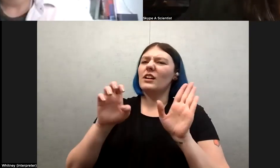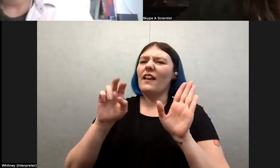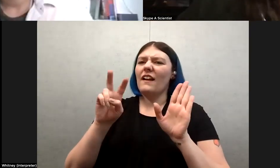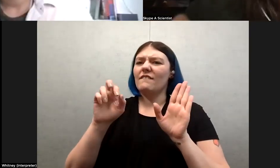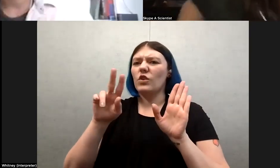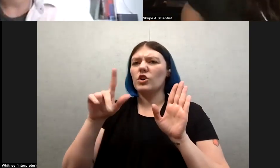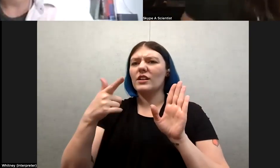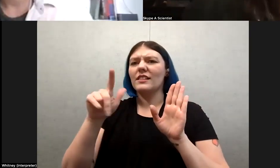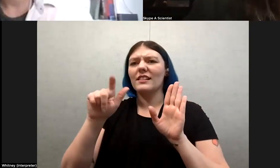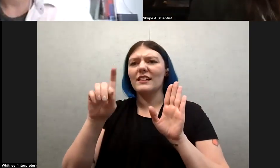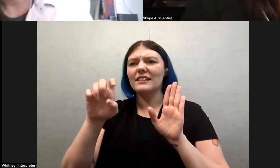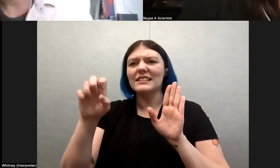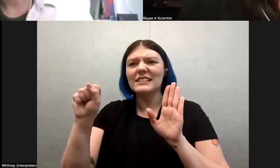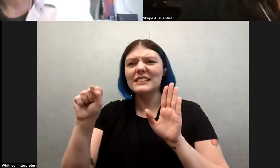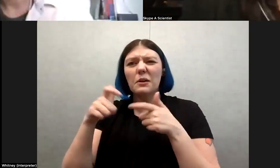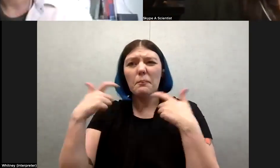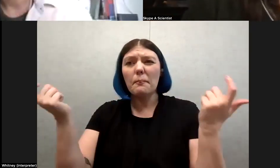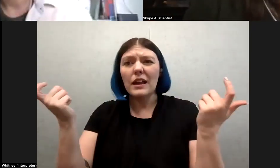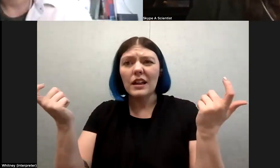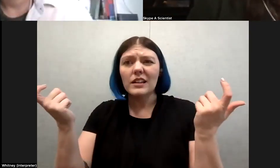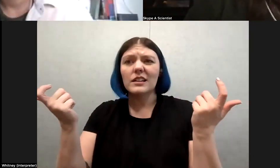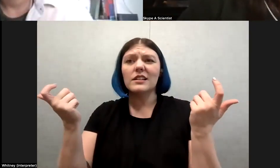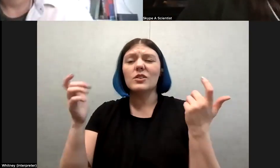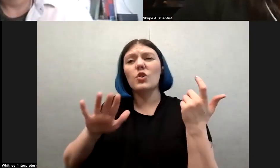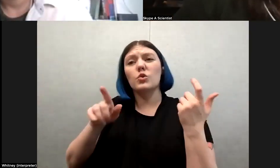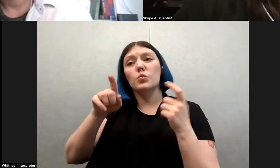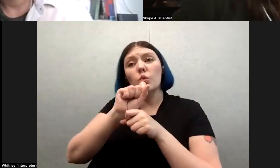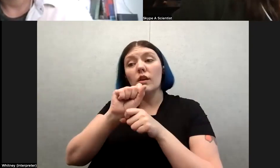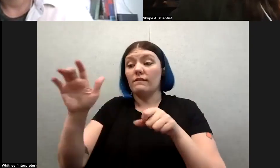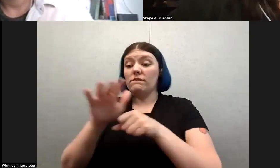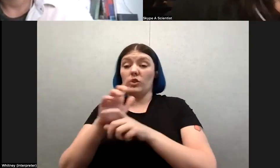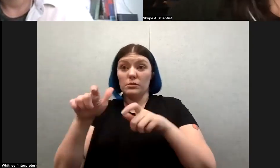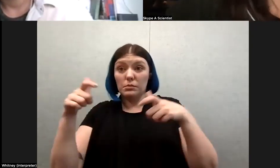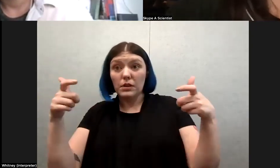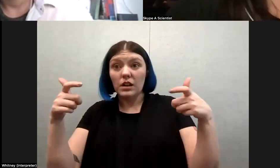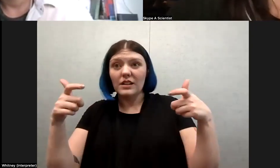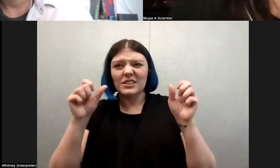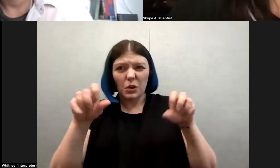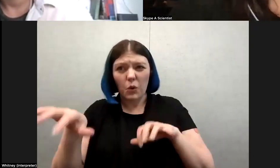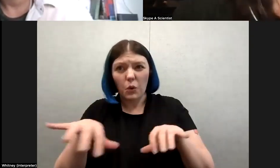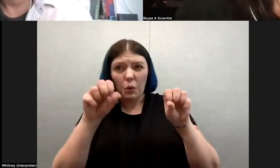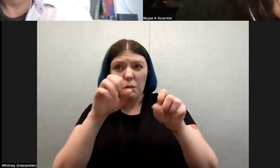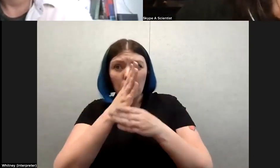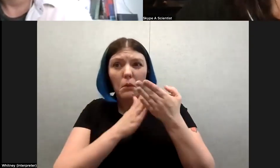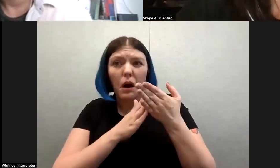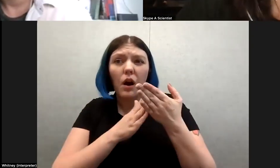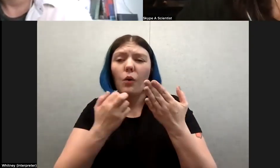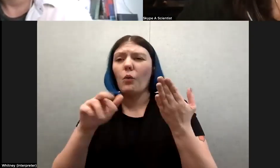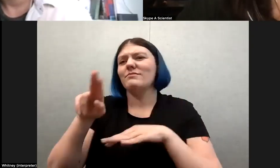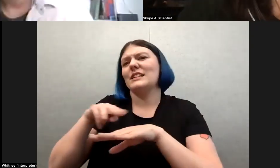you work in? How big are the Everglades overall? And can anyone own parts of the Everglades, or is this like national